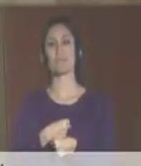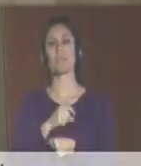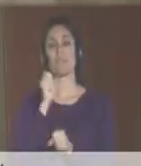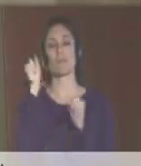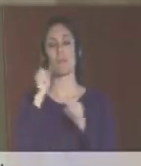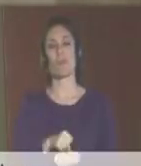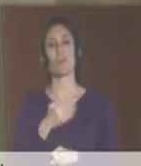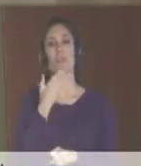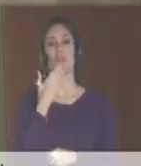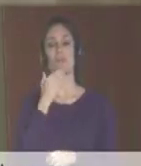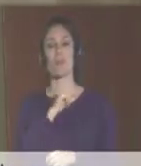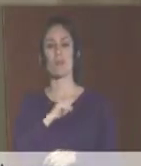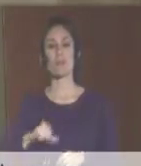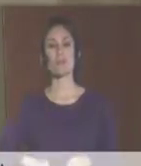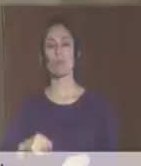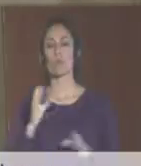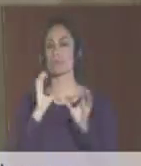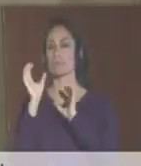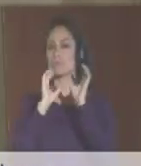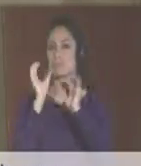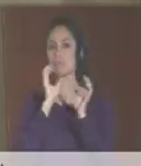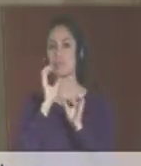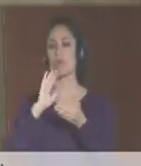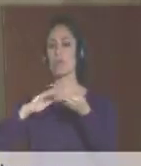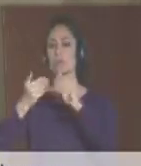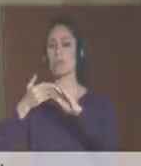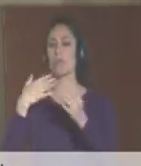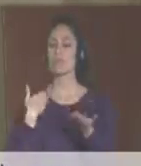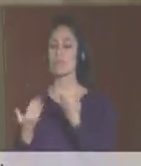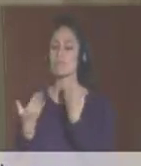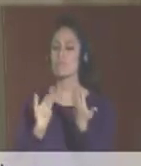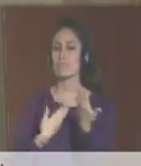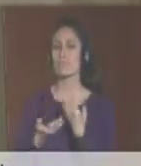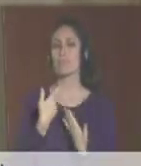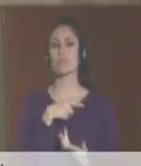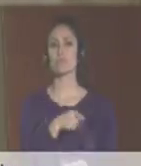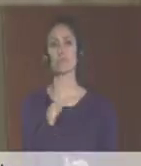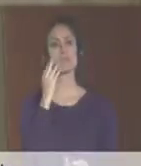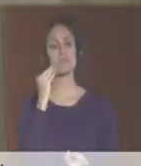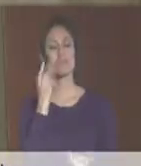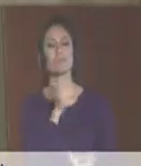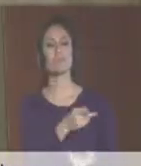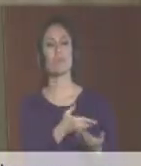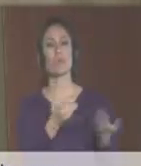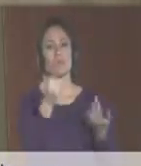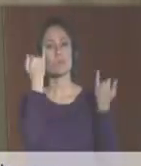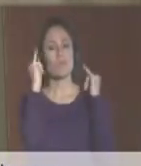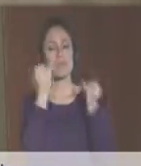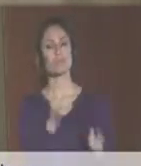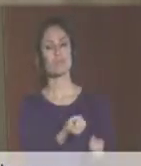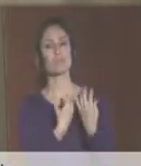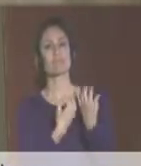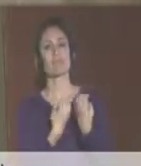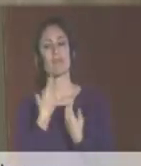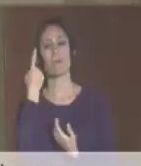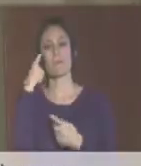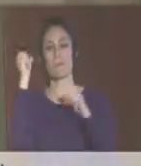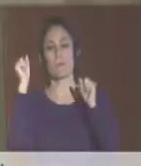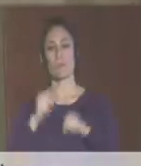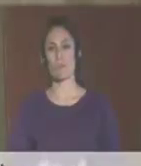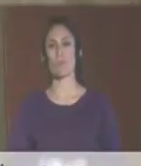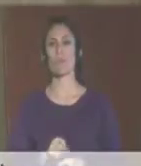the right decisions, the right actions. Talking to his community, including his community, is extremely